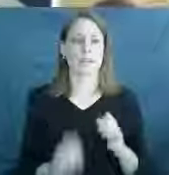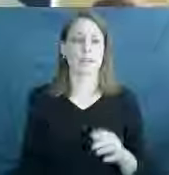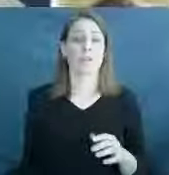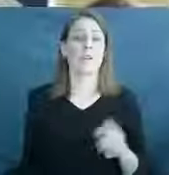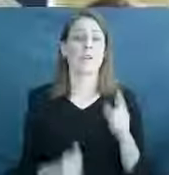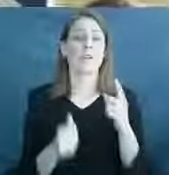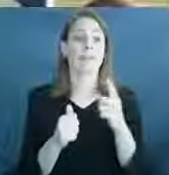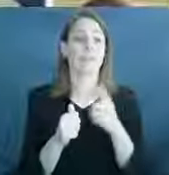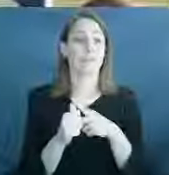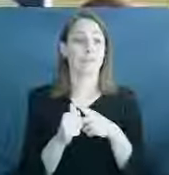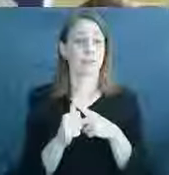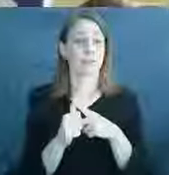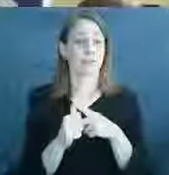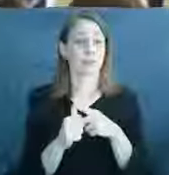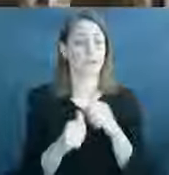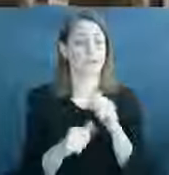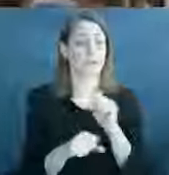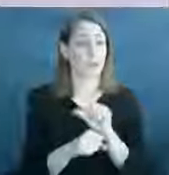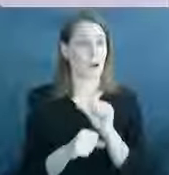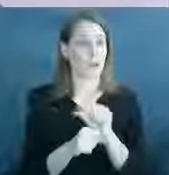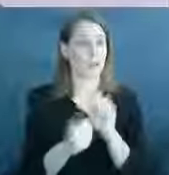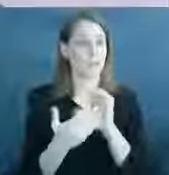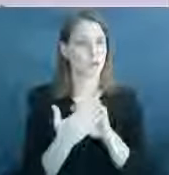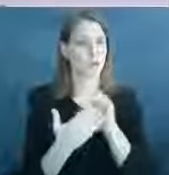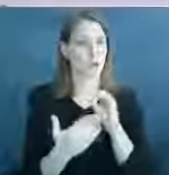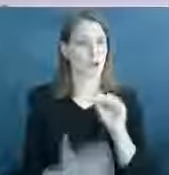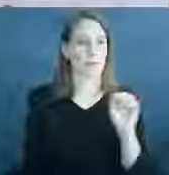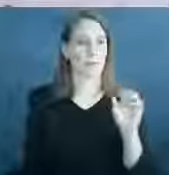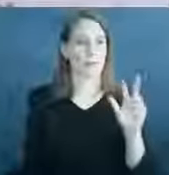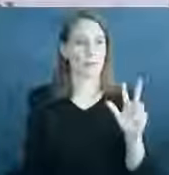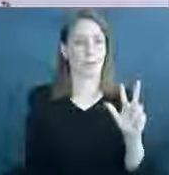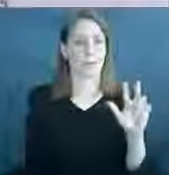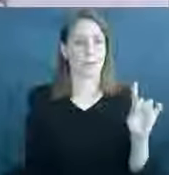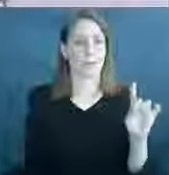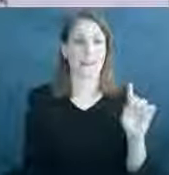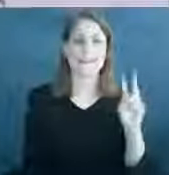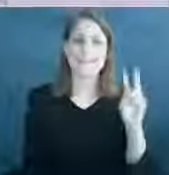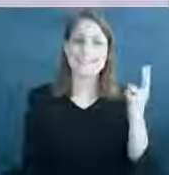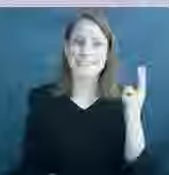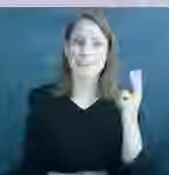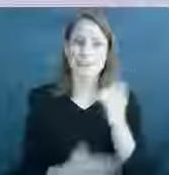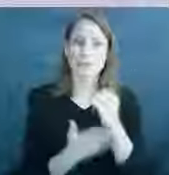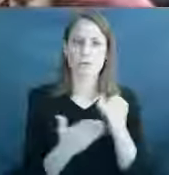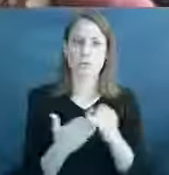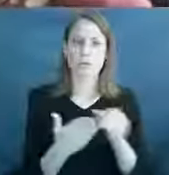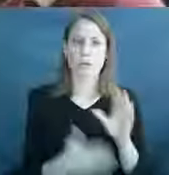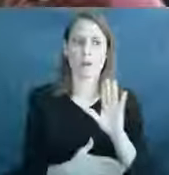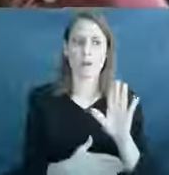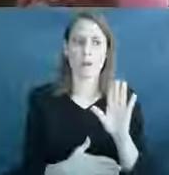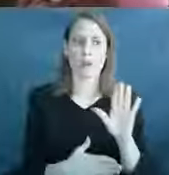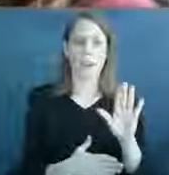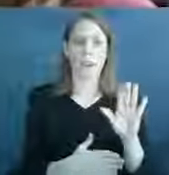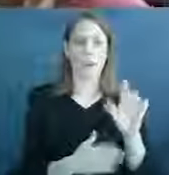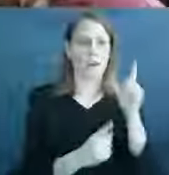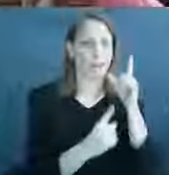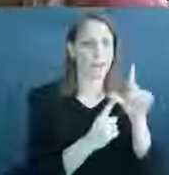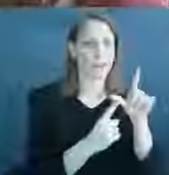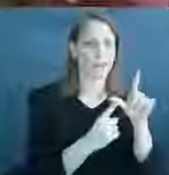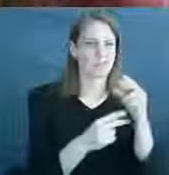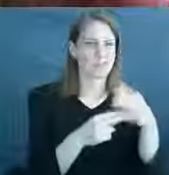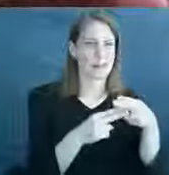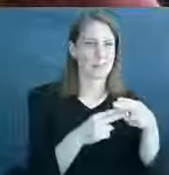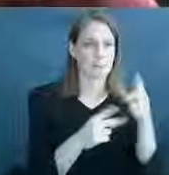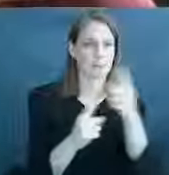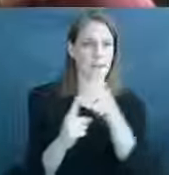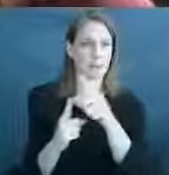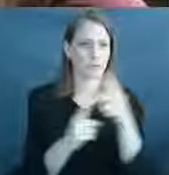Yep. Okay. Okay, so if we go The there. first task was to copy the 3D diagram, and the second